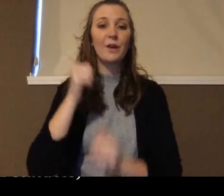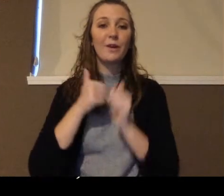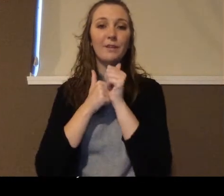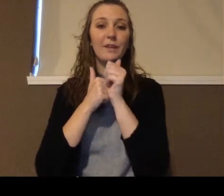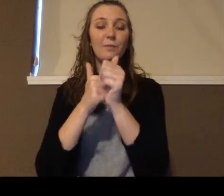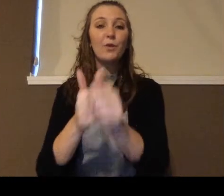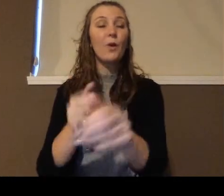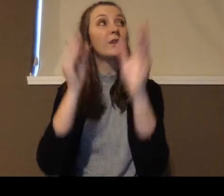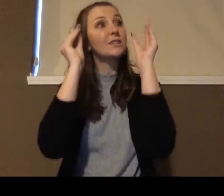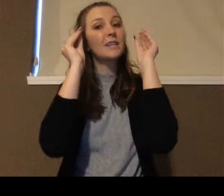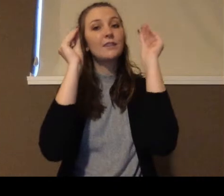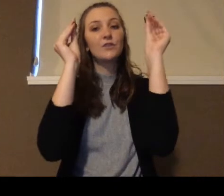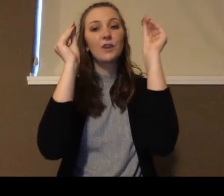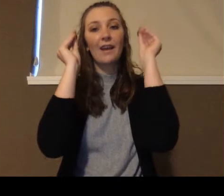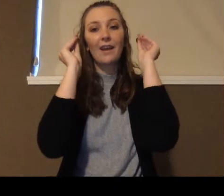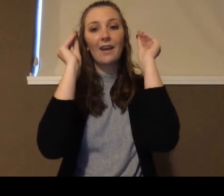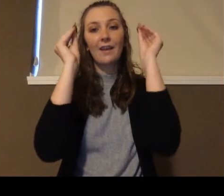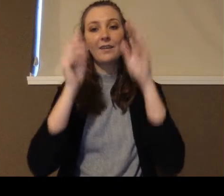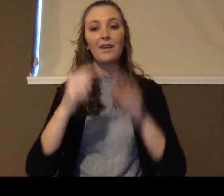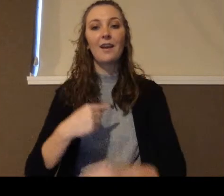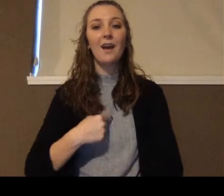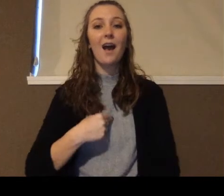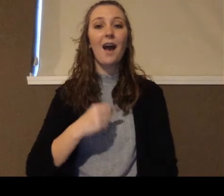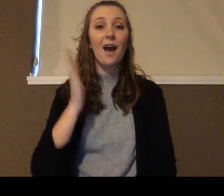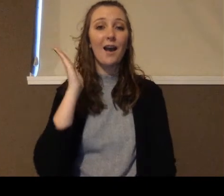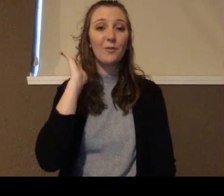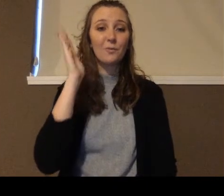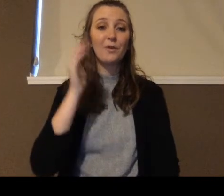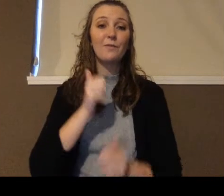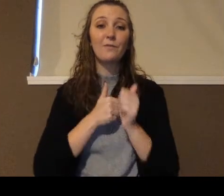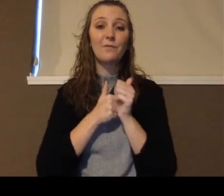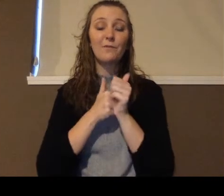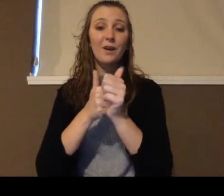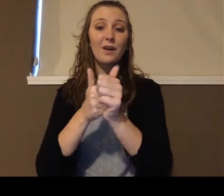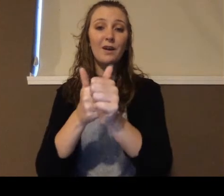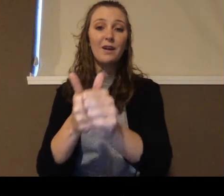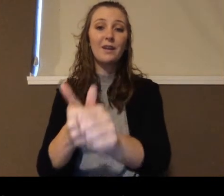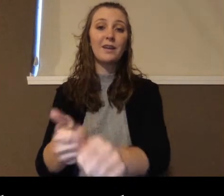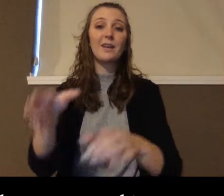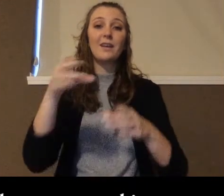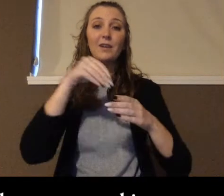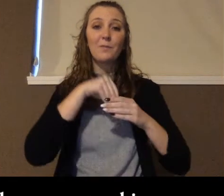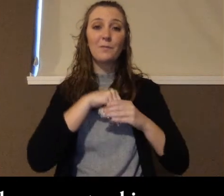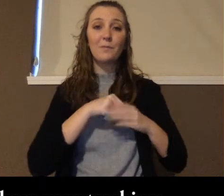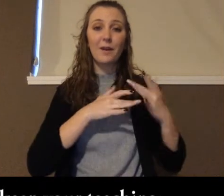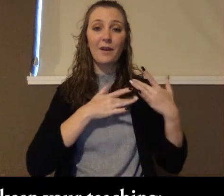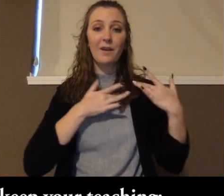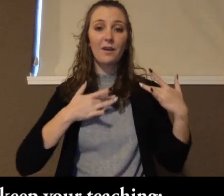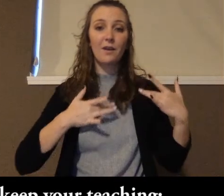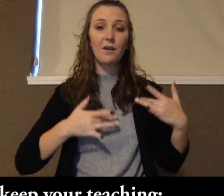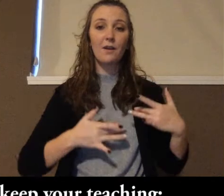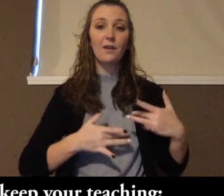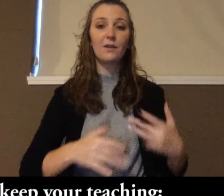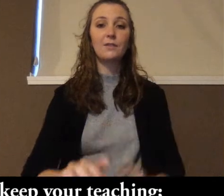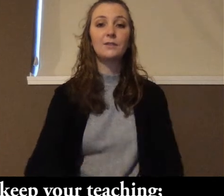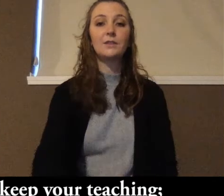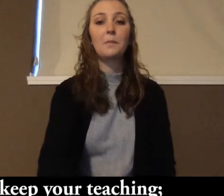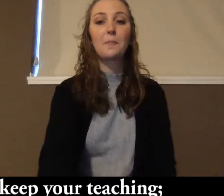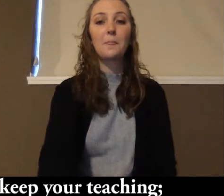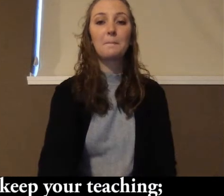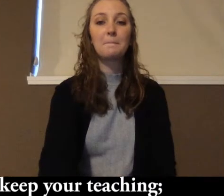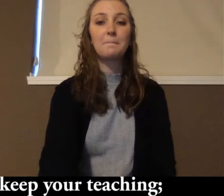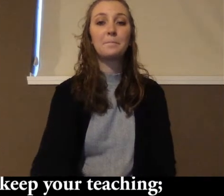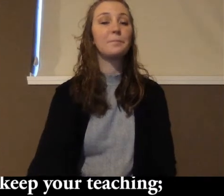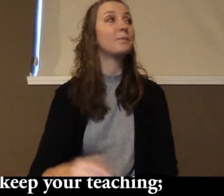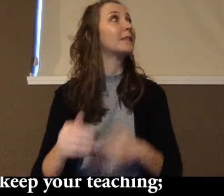the end. Give me understanding, and I shall keep your